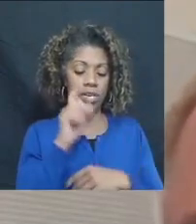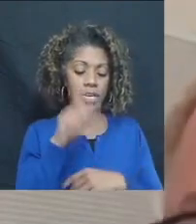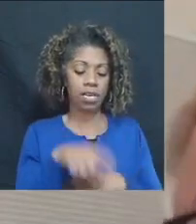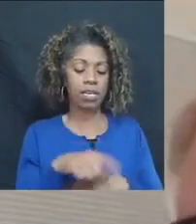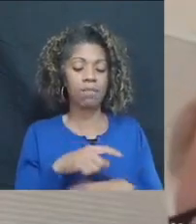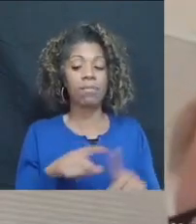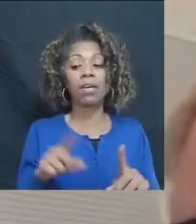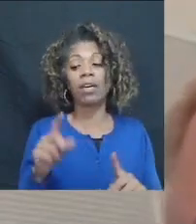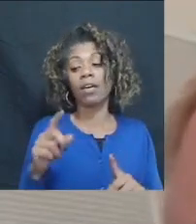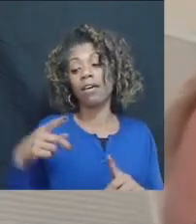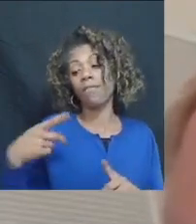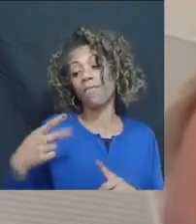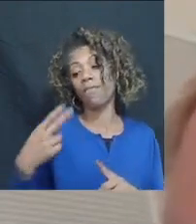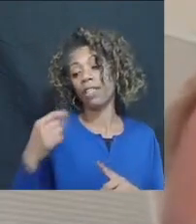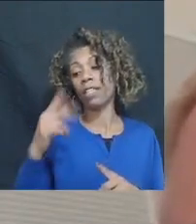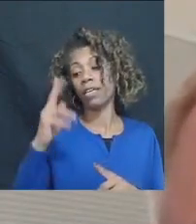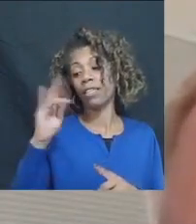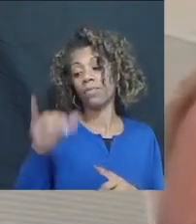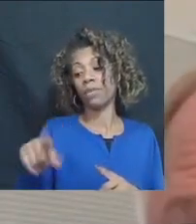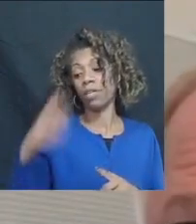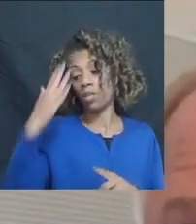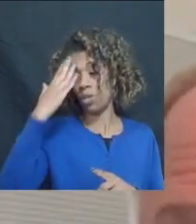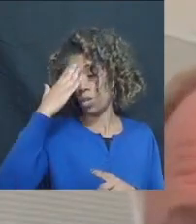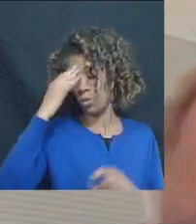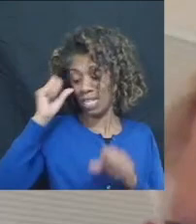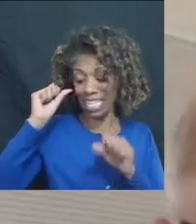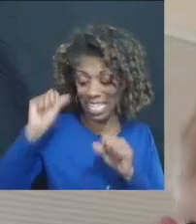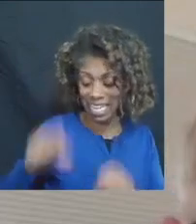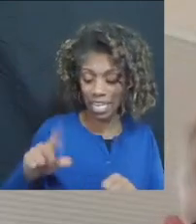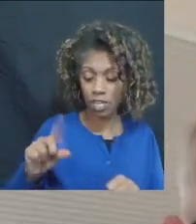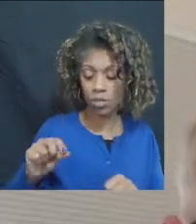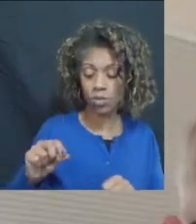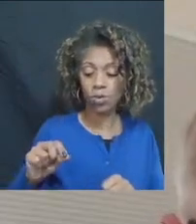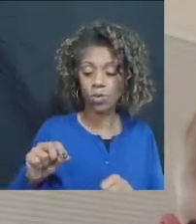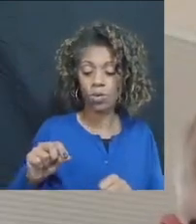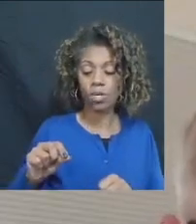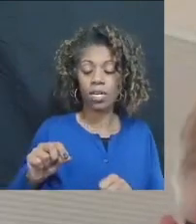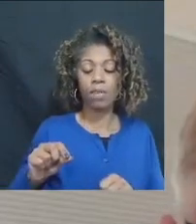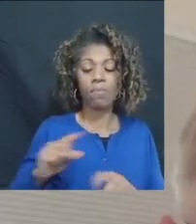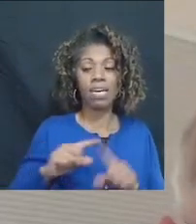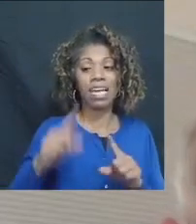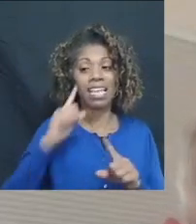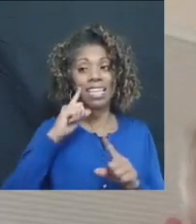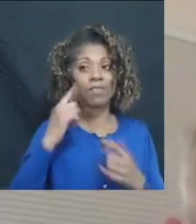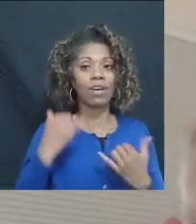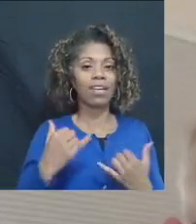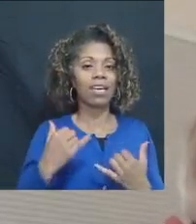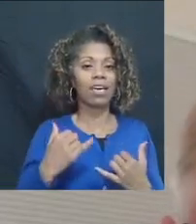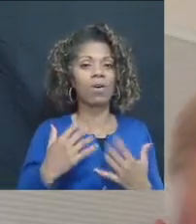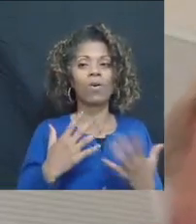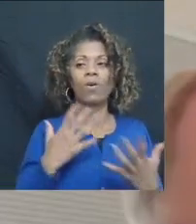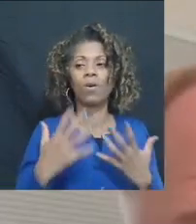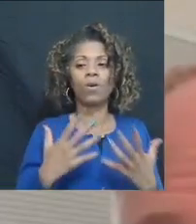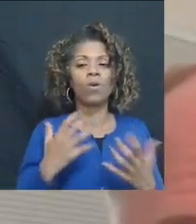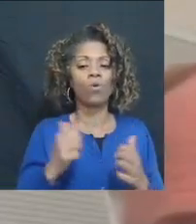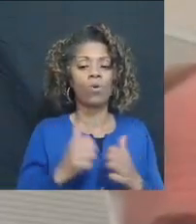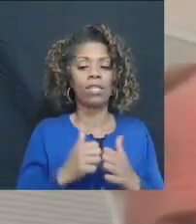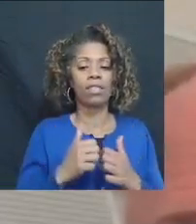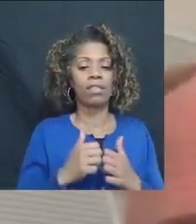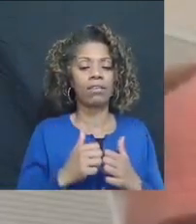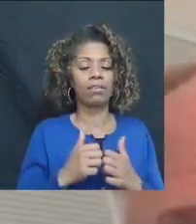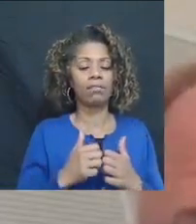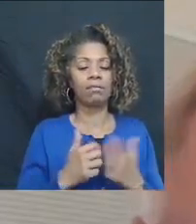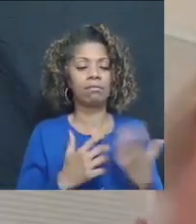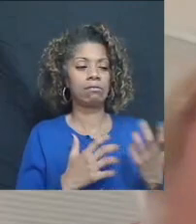what it can and should do in this sector and is learning as we go along, I think, and doing some incredible work. Obviously, government